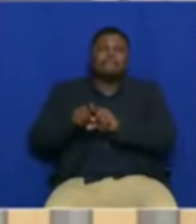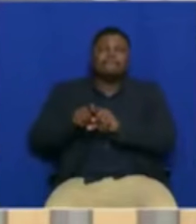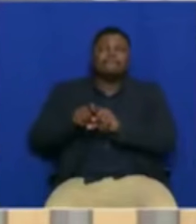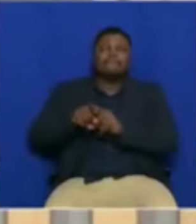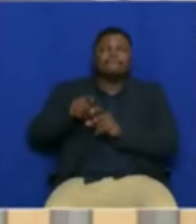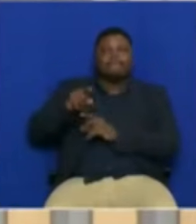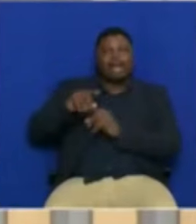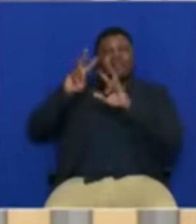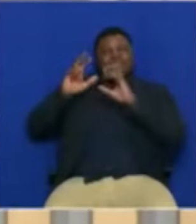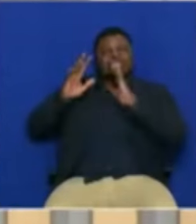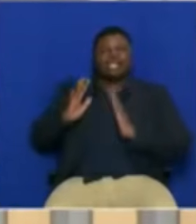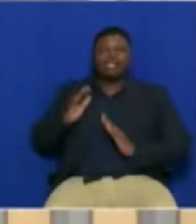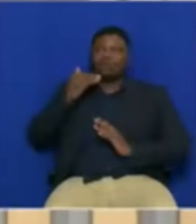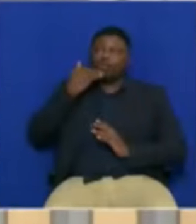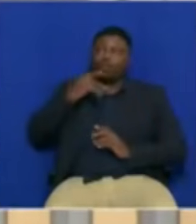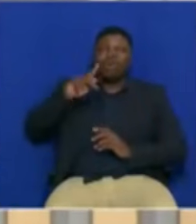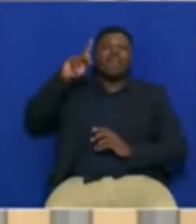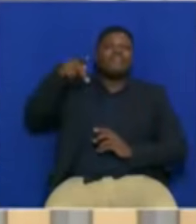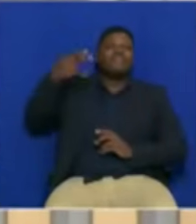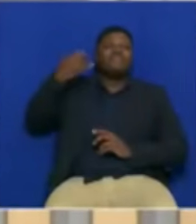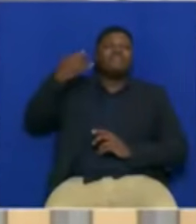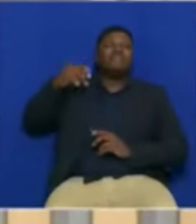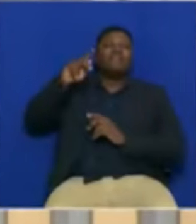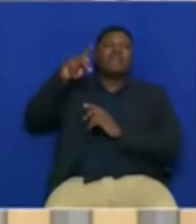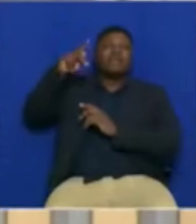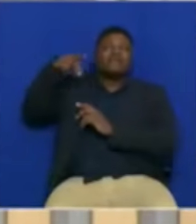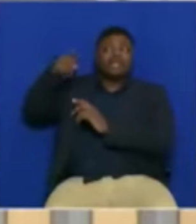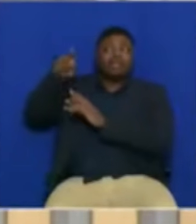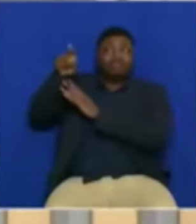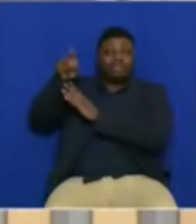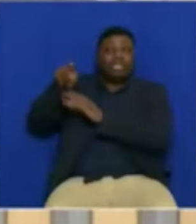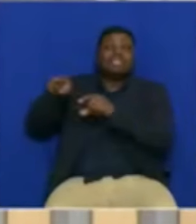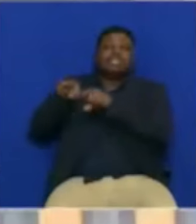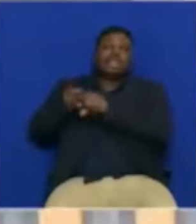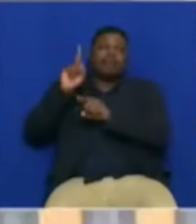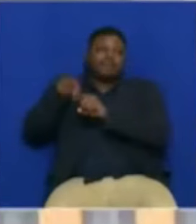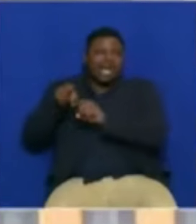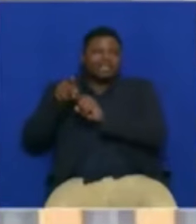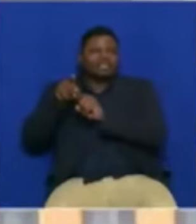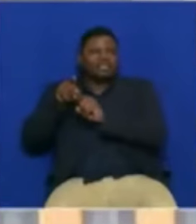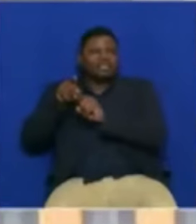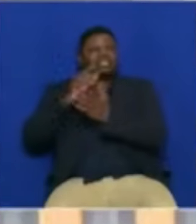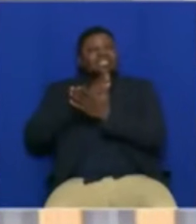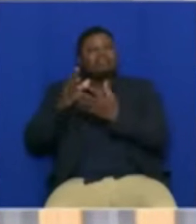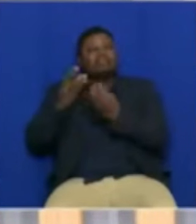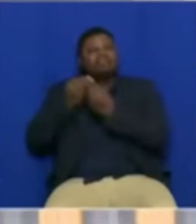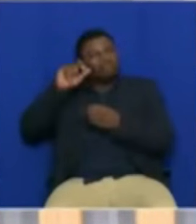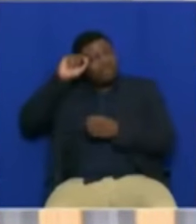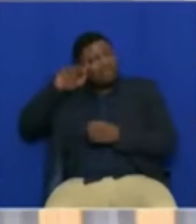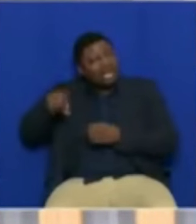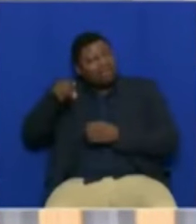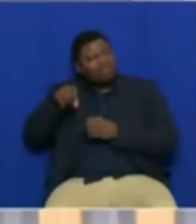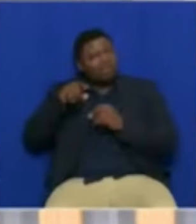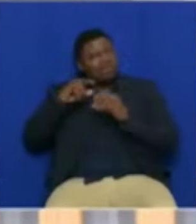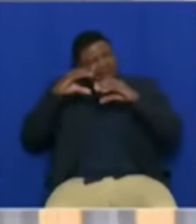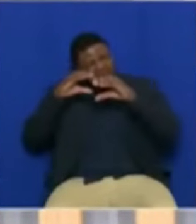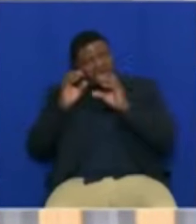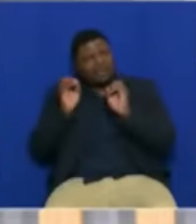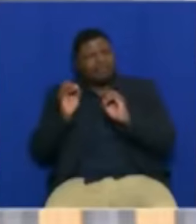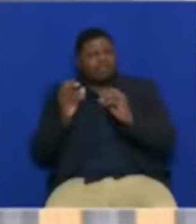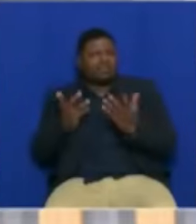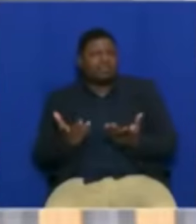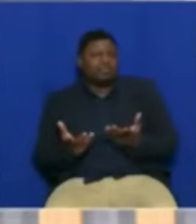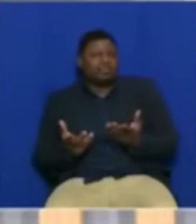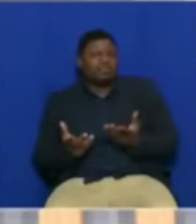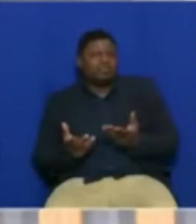further to substantiate. All right. Okay. I think we can stop here. We may have to continue. We'll see